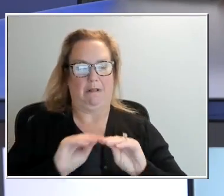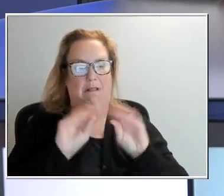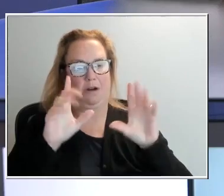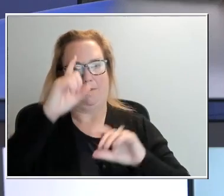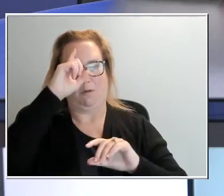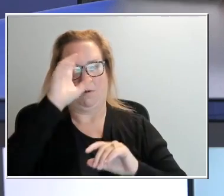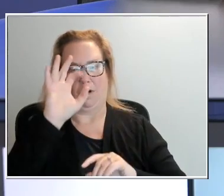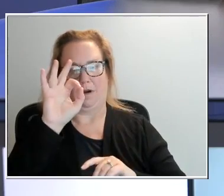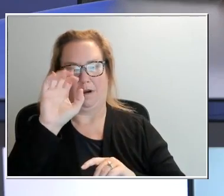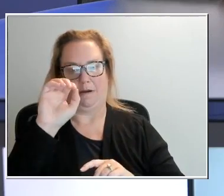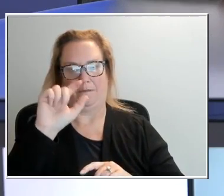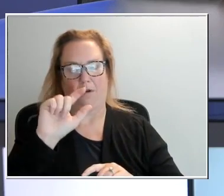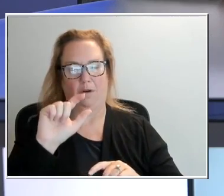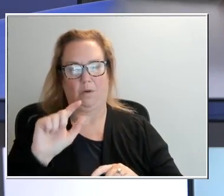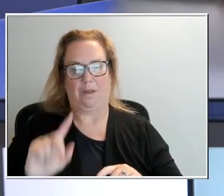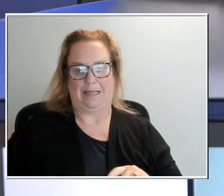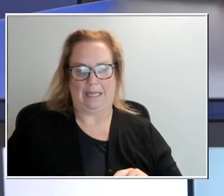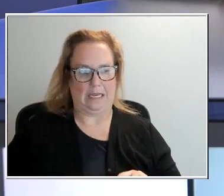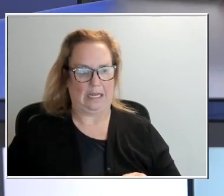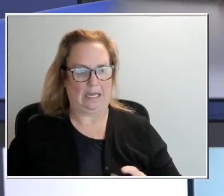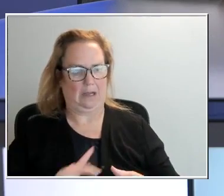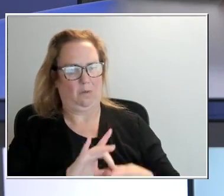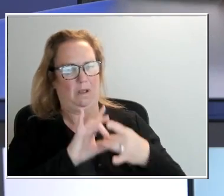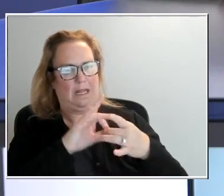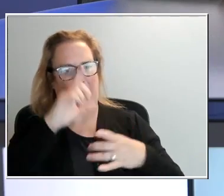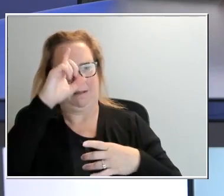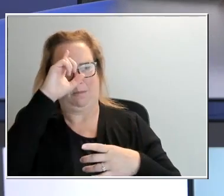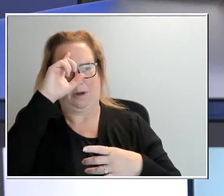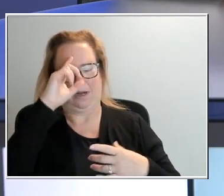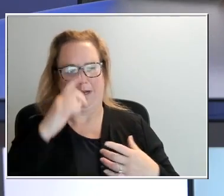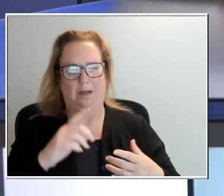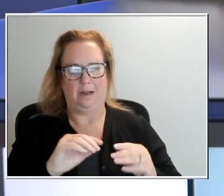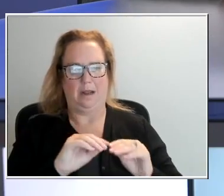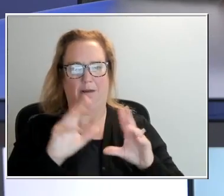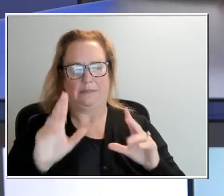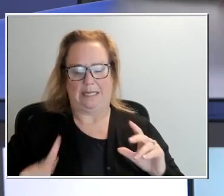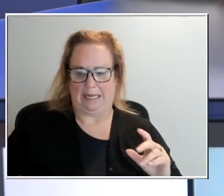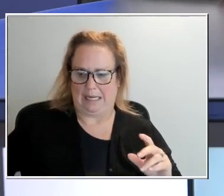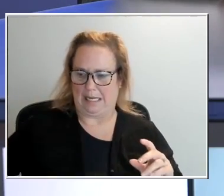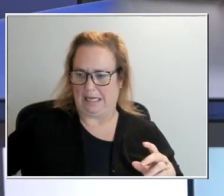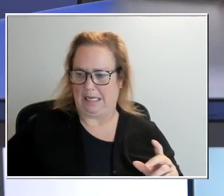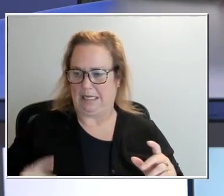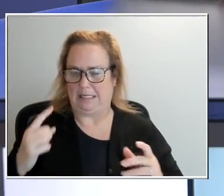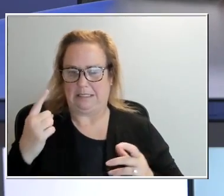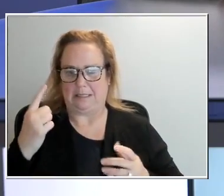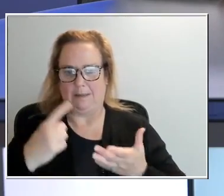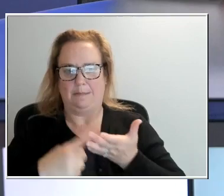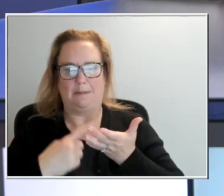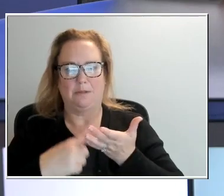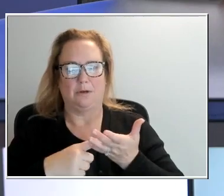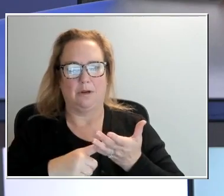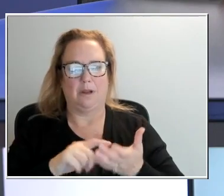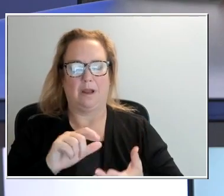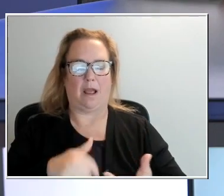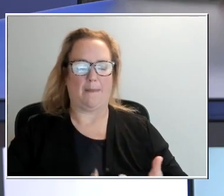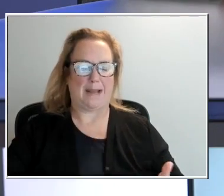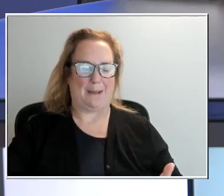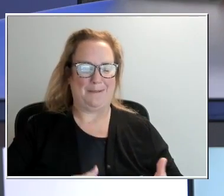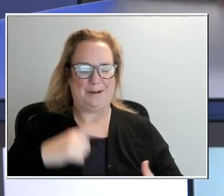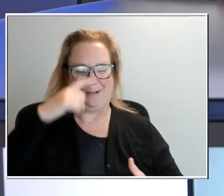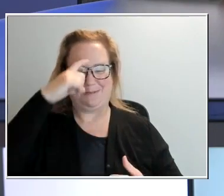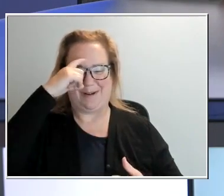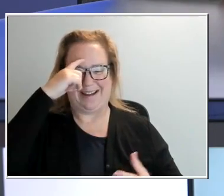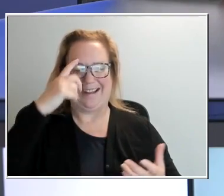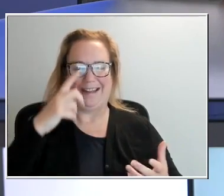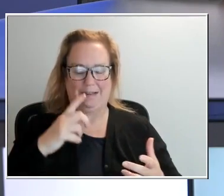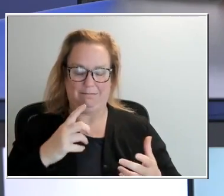a kidney has something to do with the brain? Obviously, the kidney is sometimes referred to as the abdominal brain, but doing a lot of things.